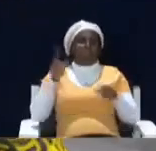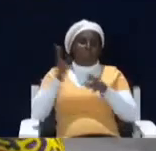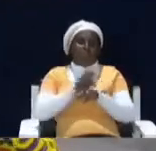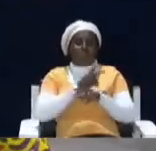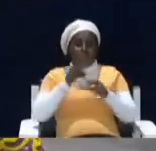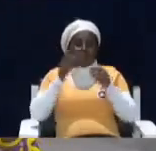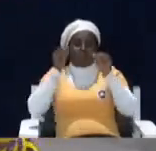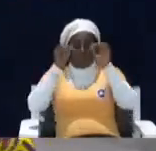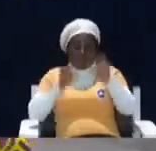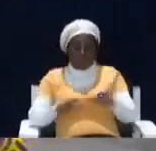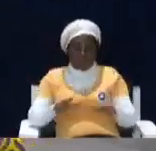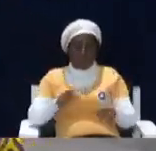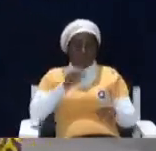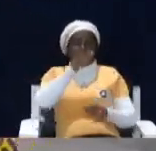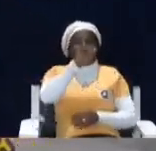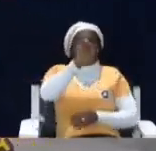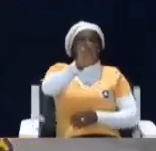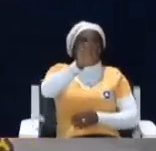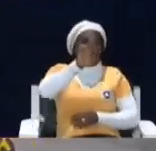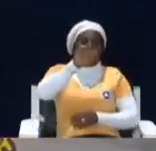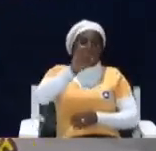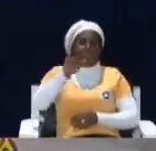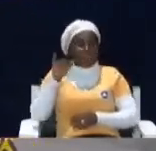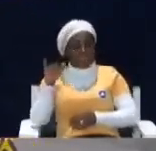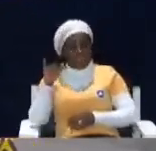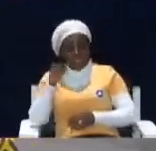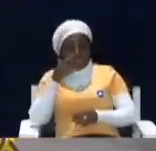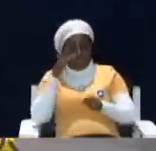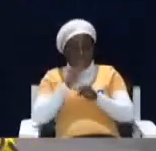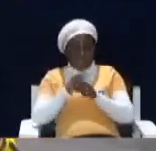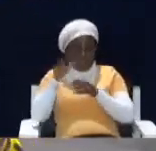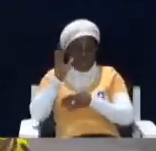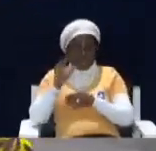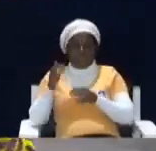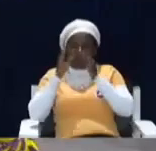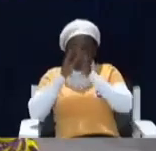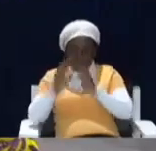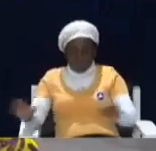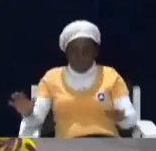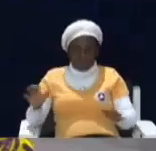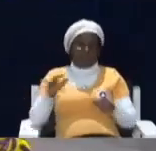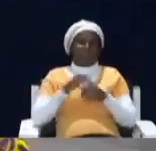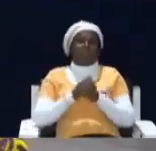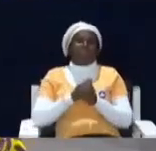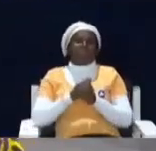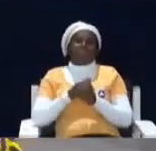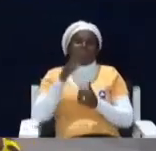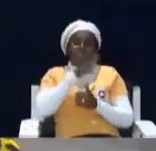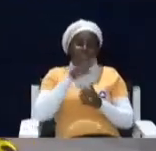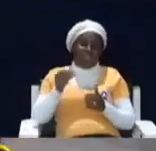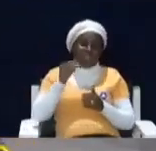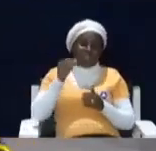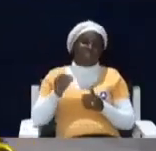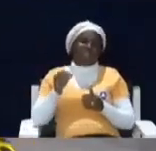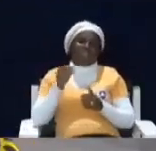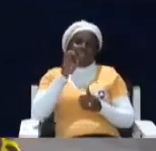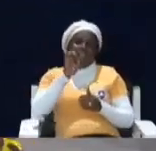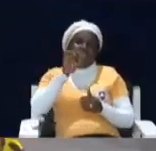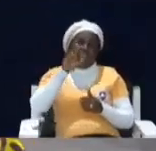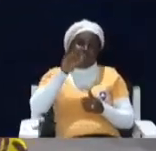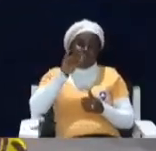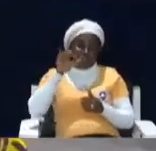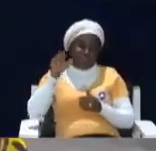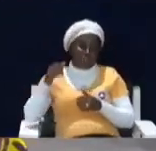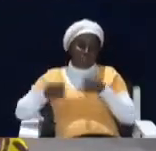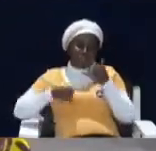wonder. Eri leri oluwa ni mi, peace, banjo. And eri ise oluwa ni mi, joy,